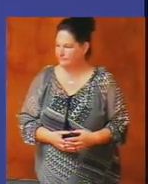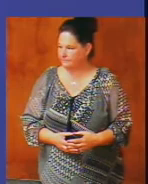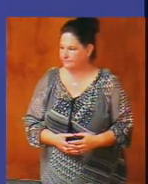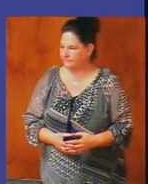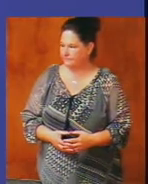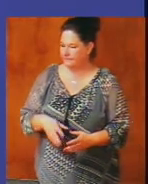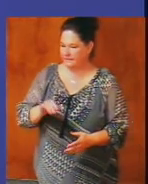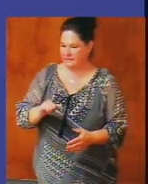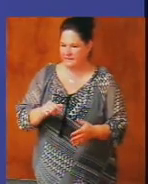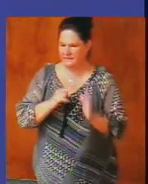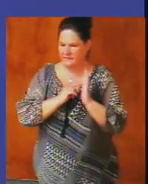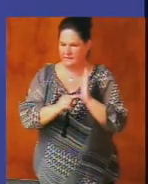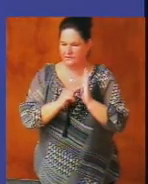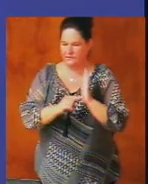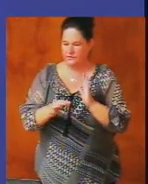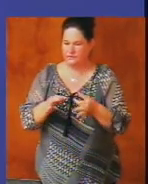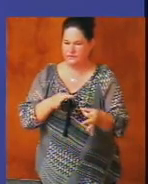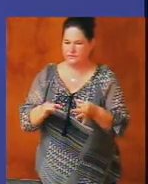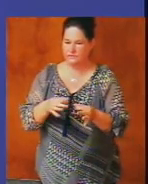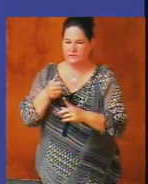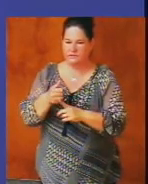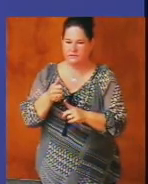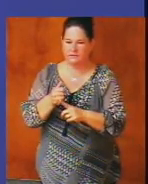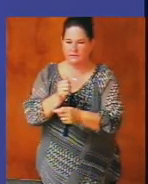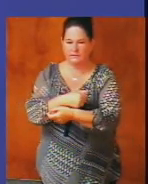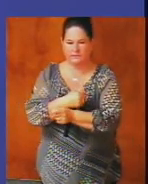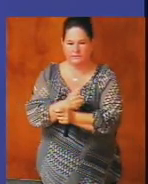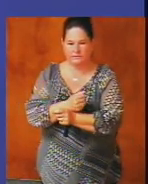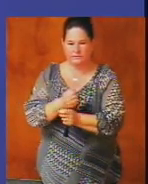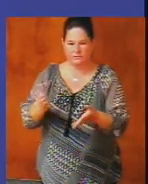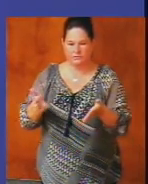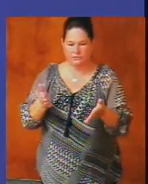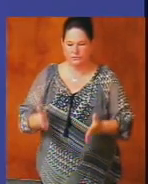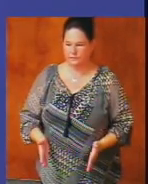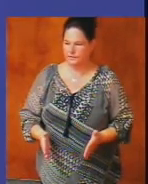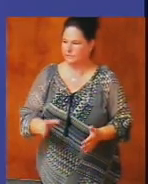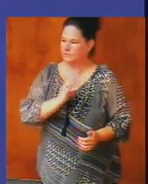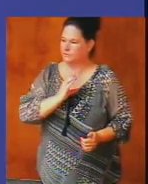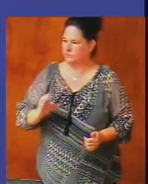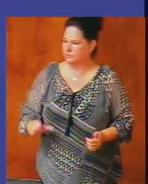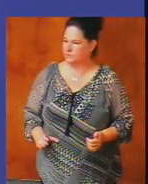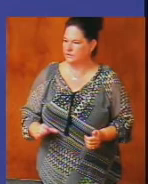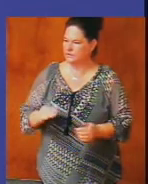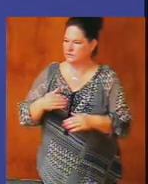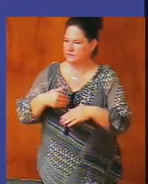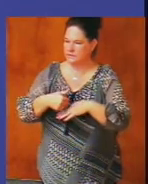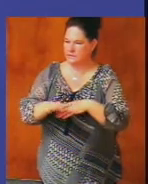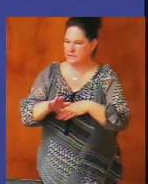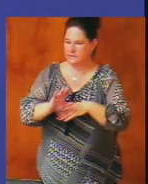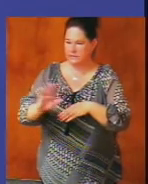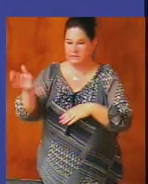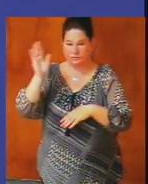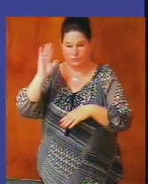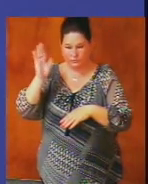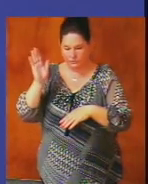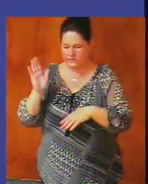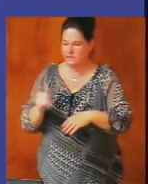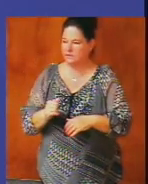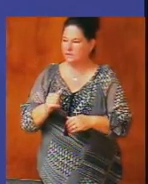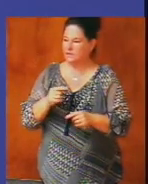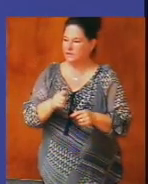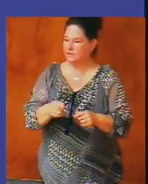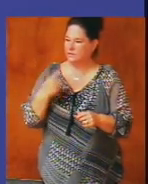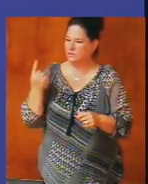And this verse goes on to tell us that he was a bondservant of Christ. He sends his greetings. "He was